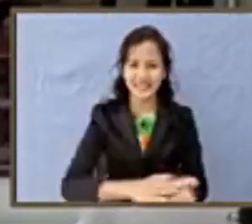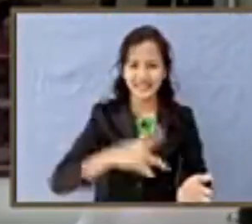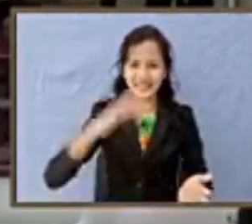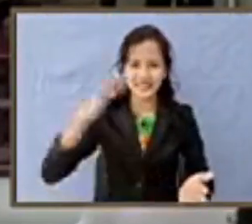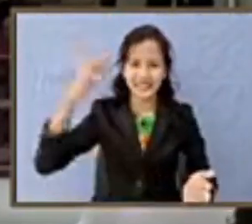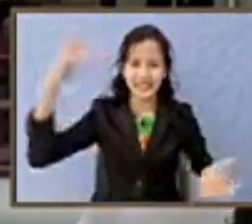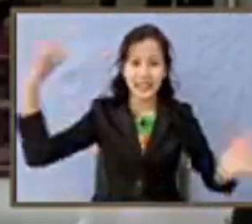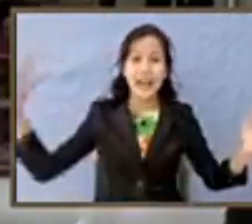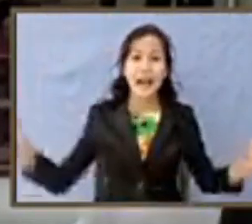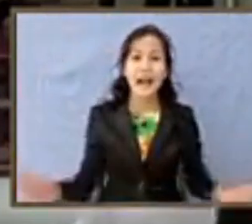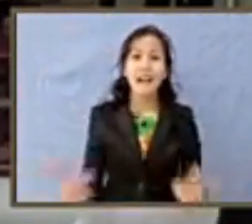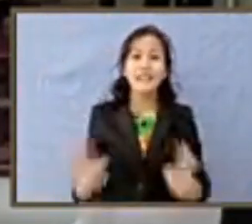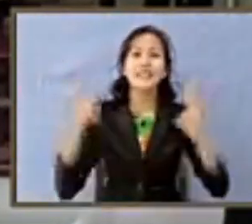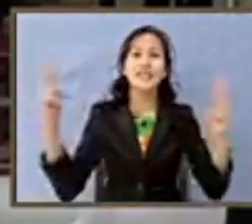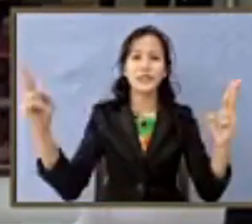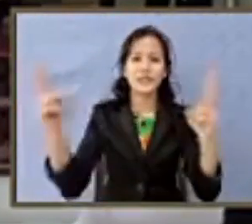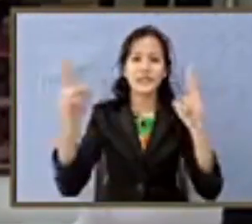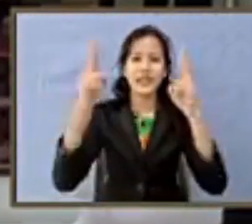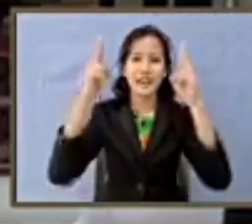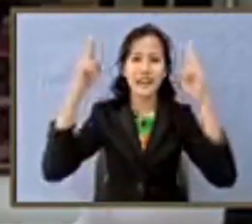Glory,